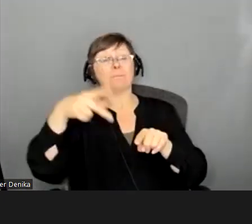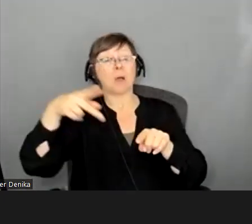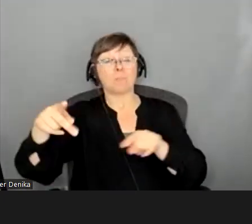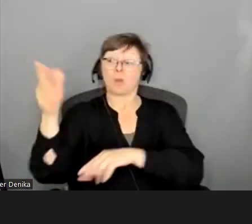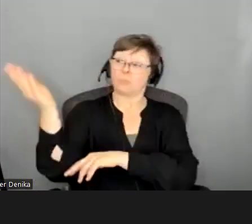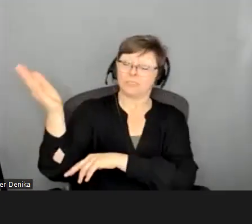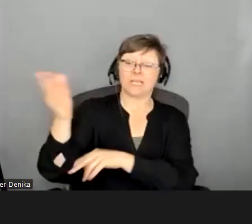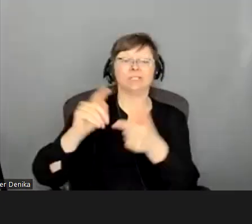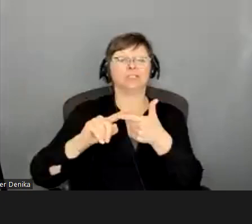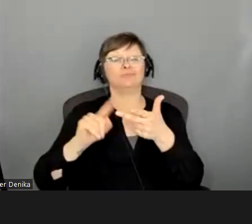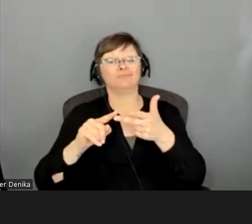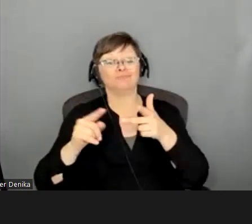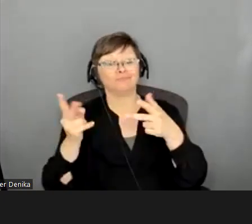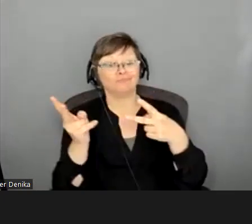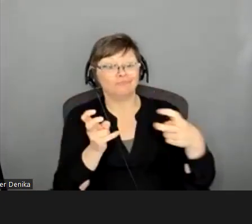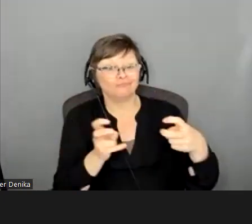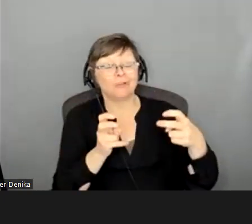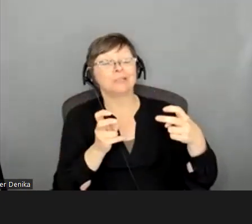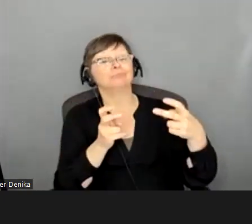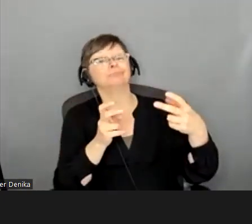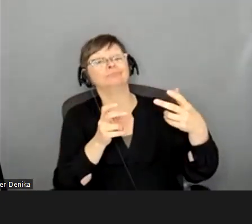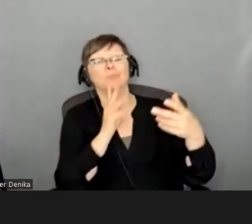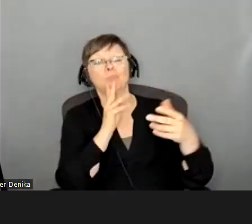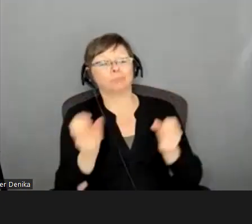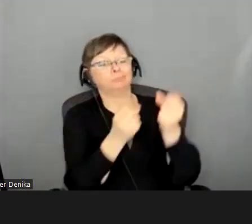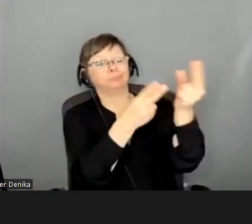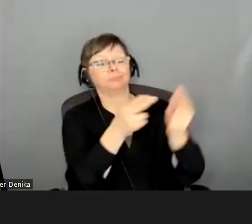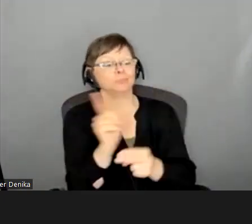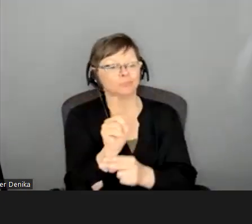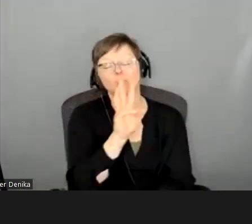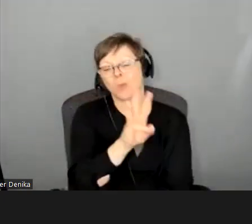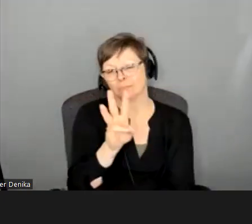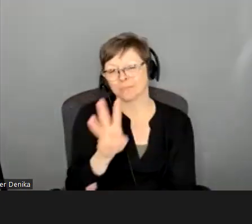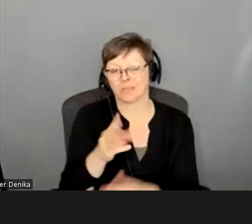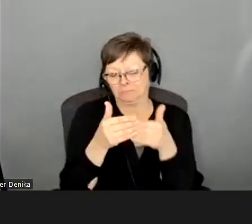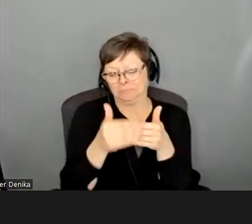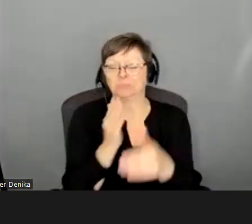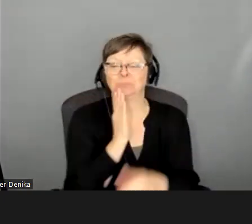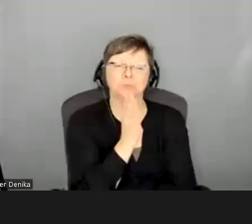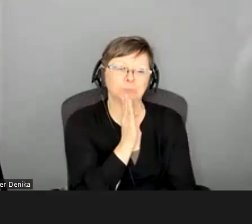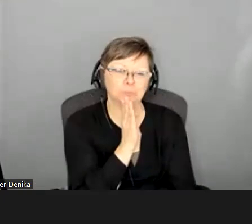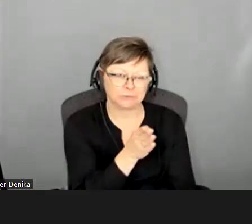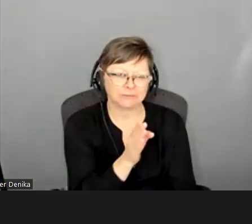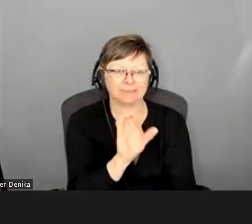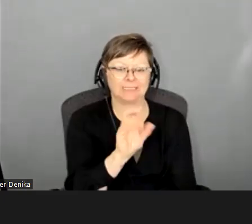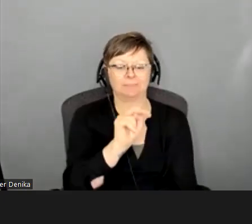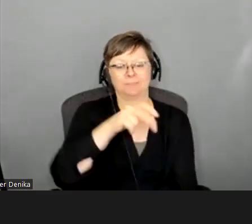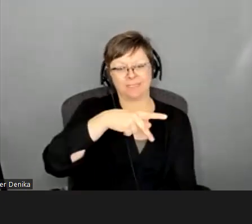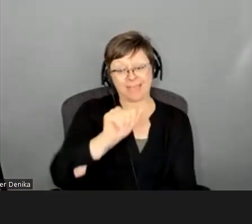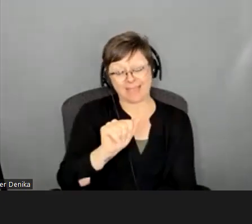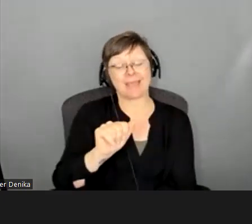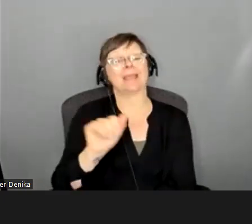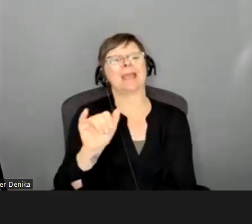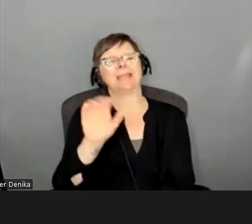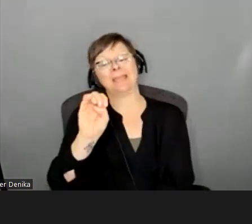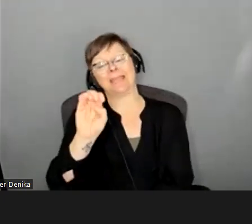and the recording within the next day, hopefully onto our websites for both CNPEA and EAPO. So